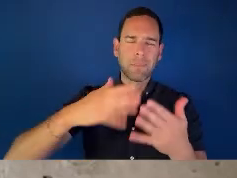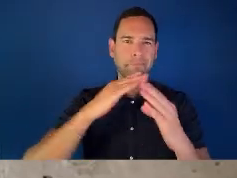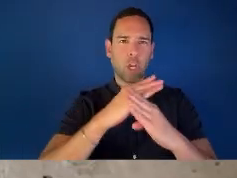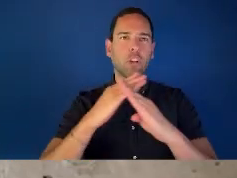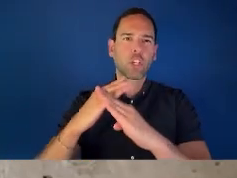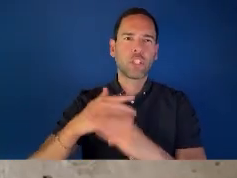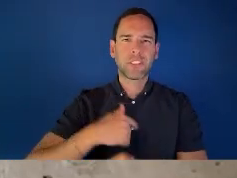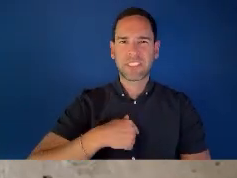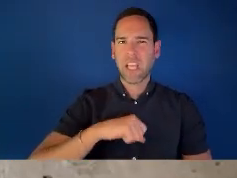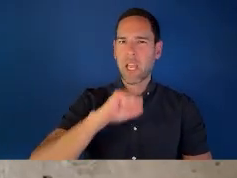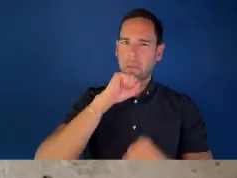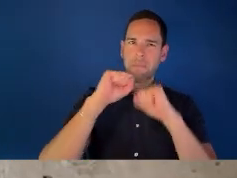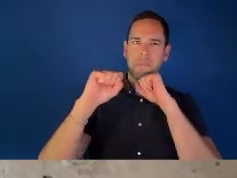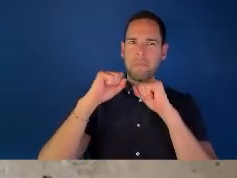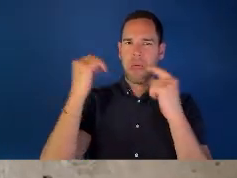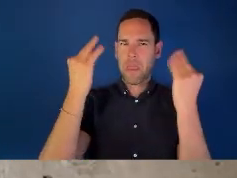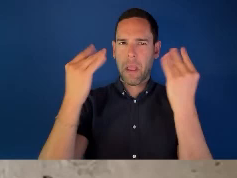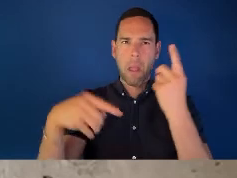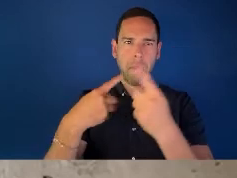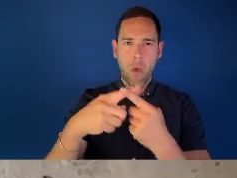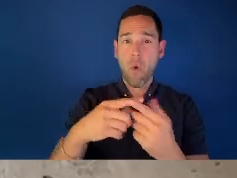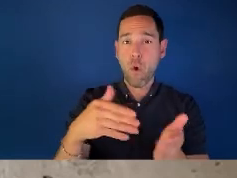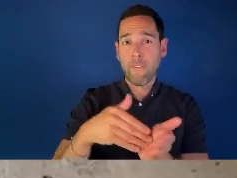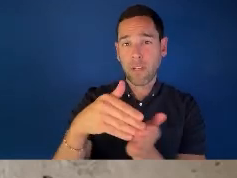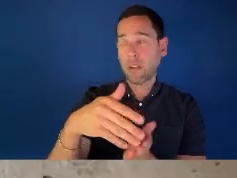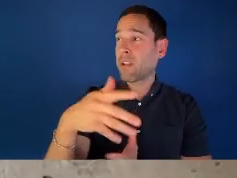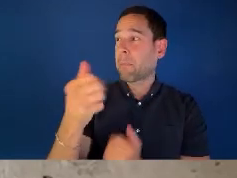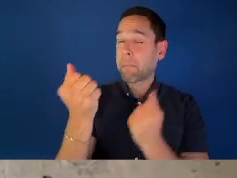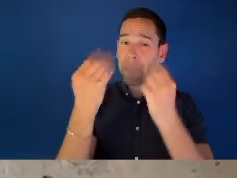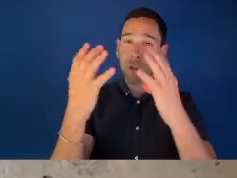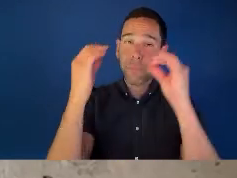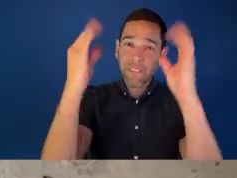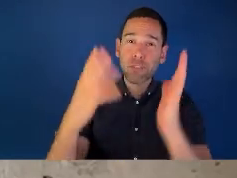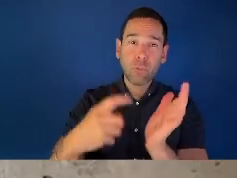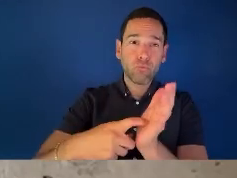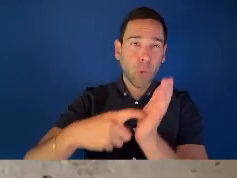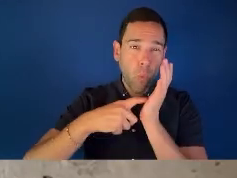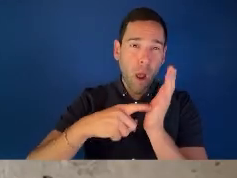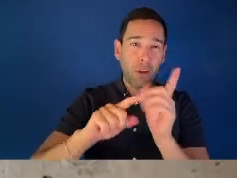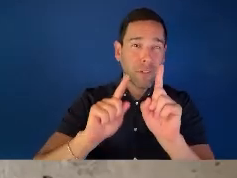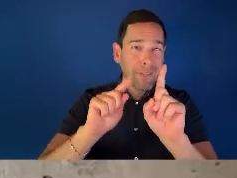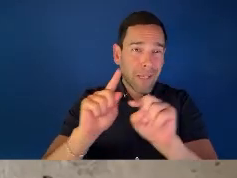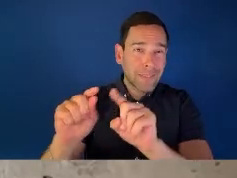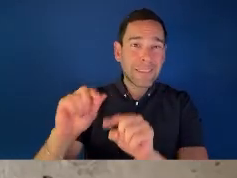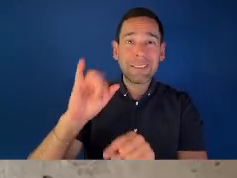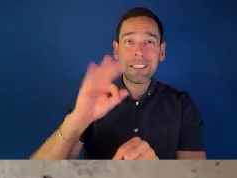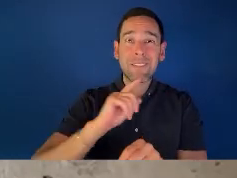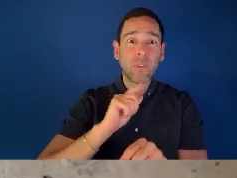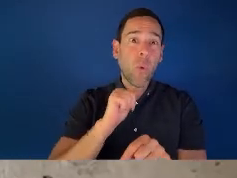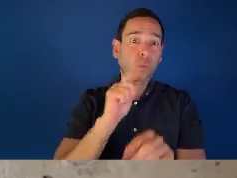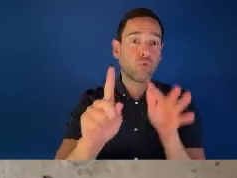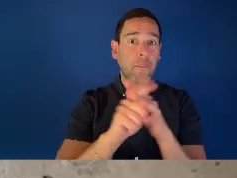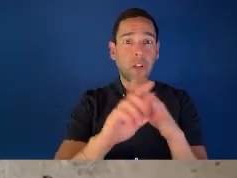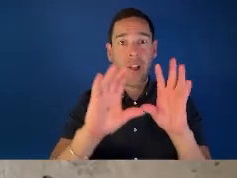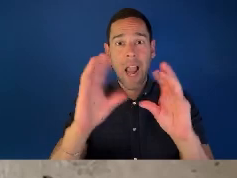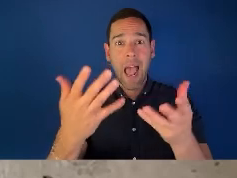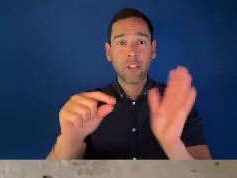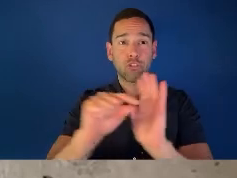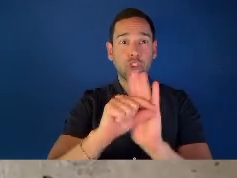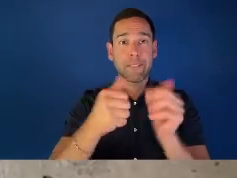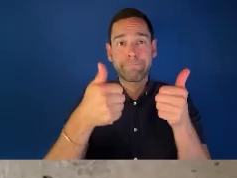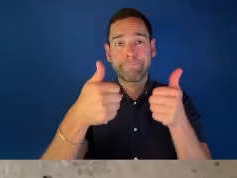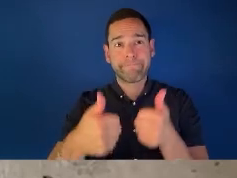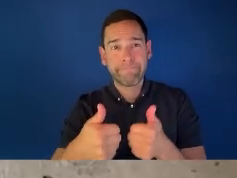There are issues with exams, and recently I've been having lots of conversations with admin and